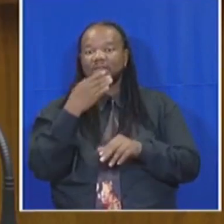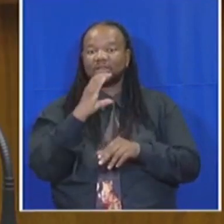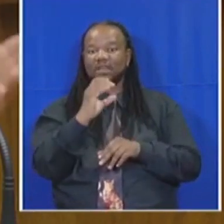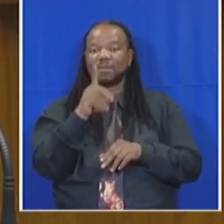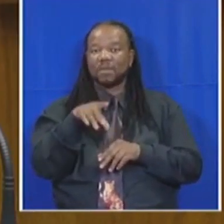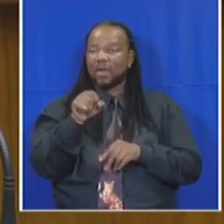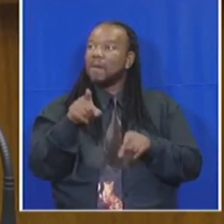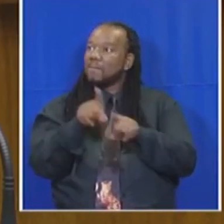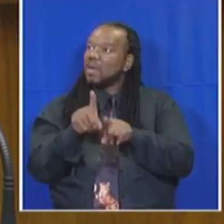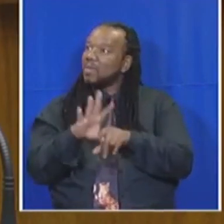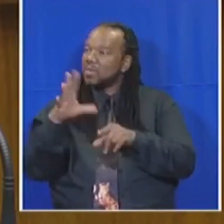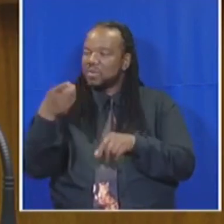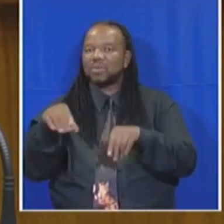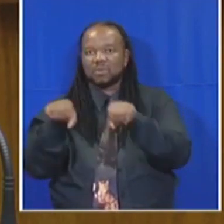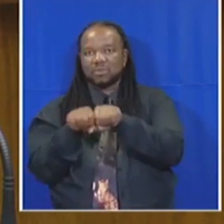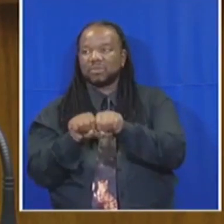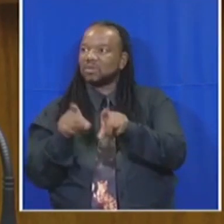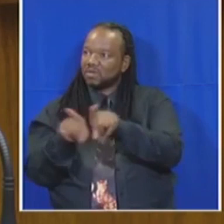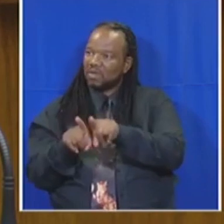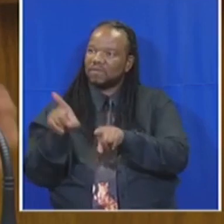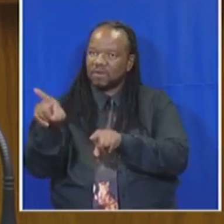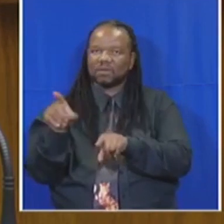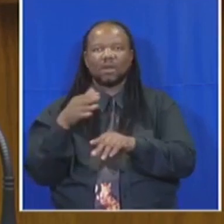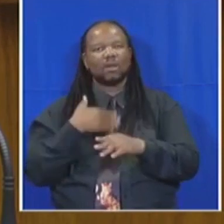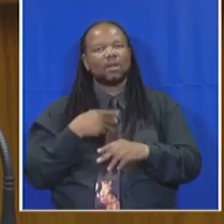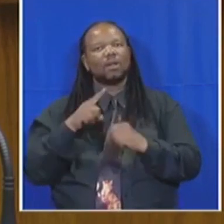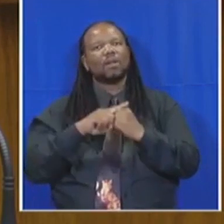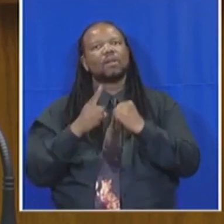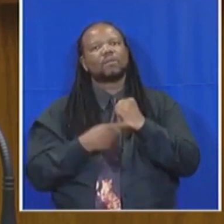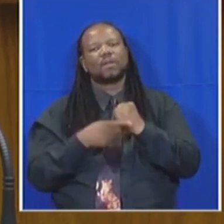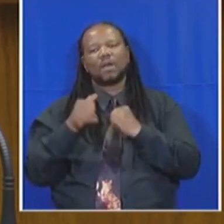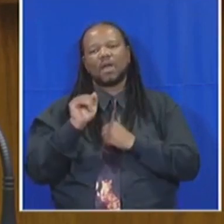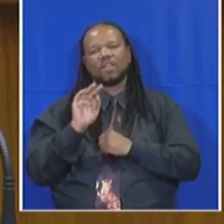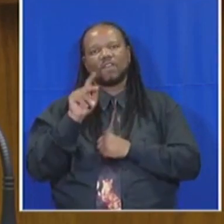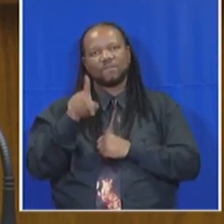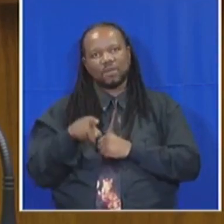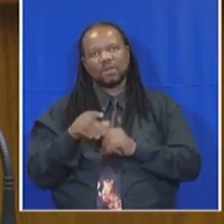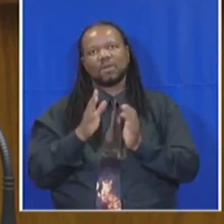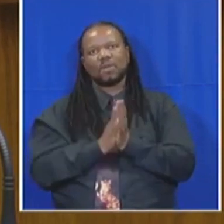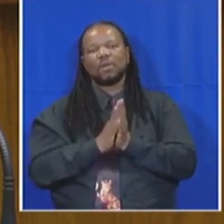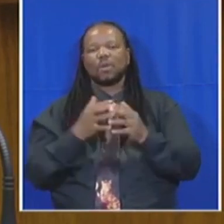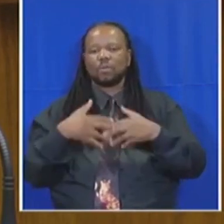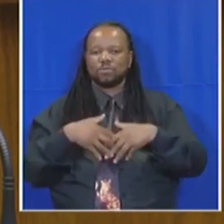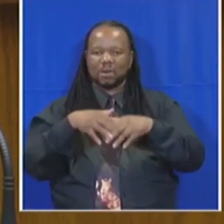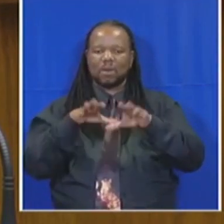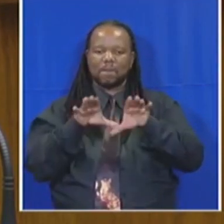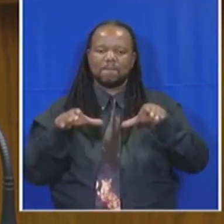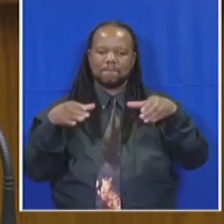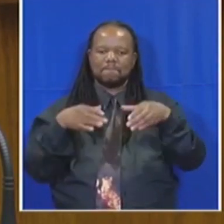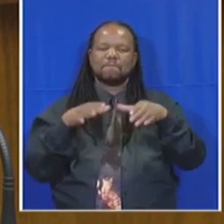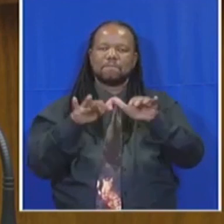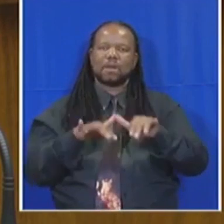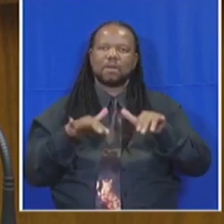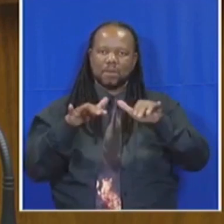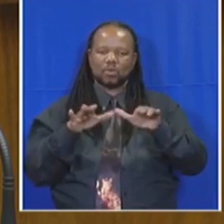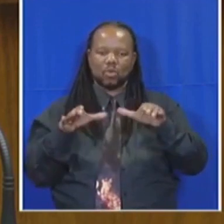fits. But anyway, in conclusion, let me state again, the IFP will move for this House to establish a parliamentary committee so that we